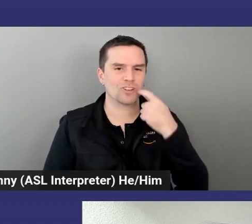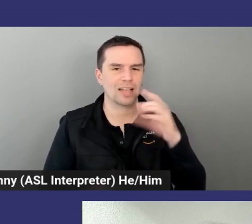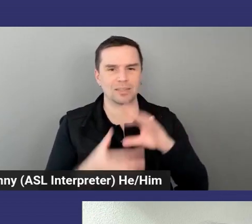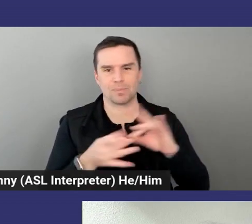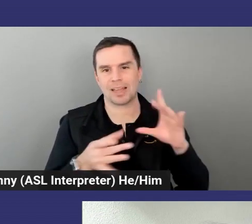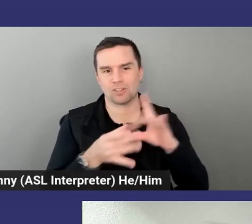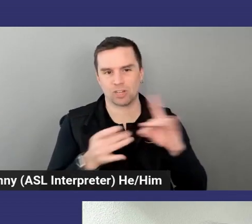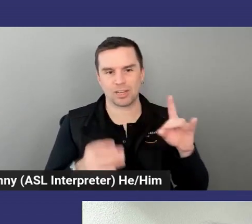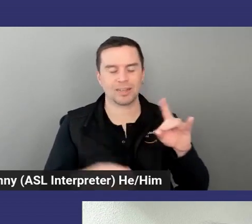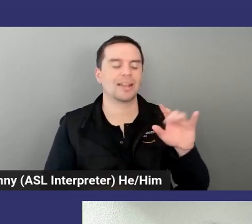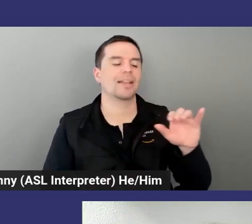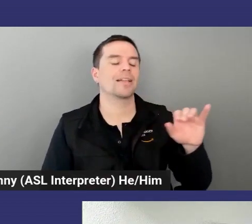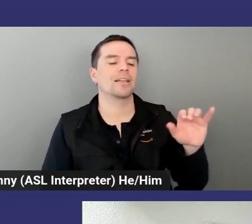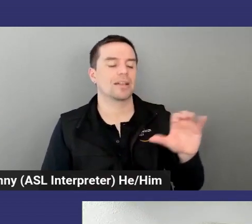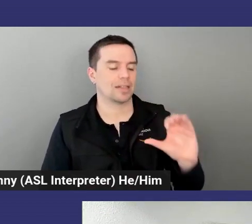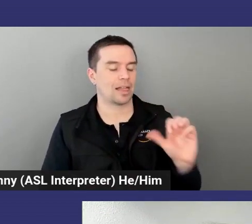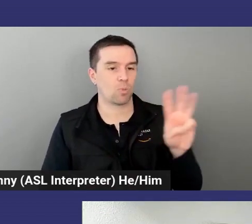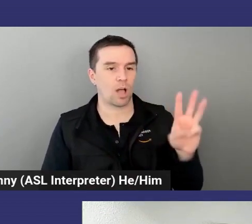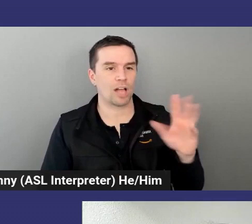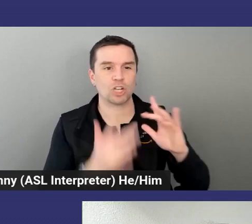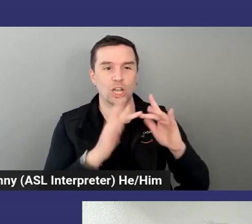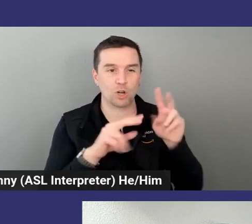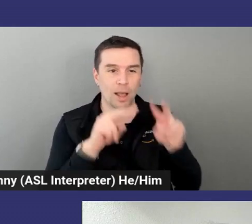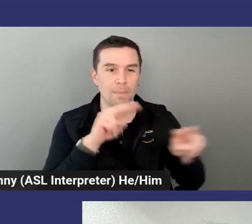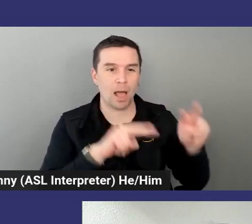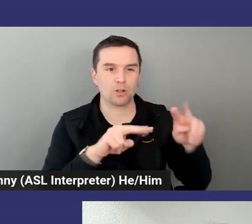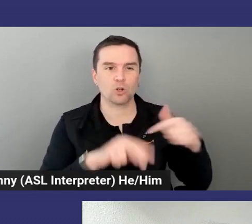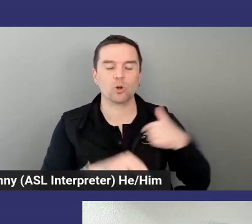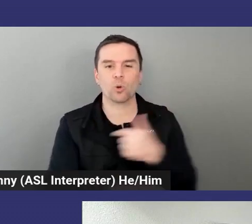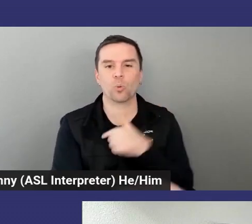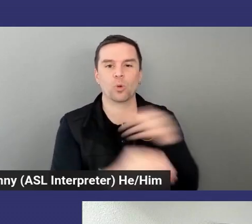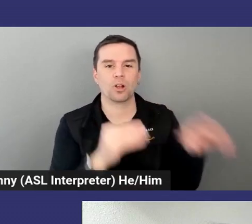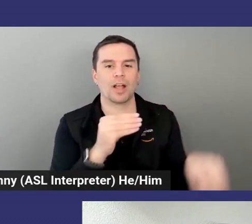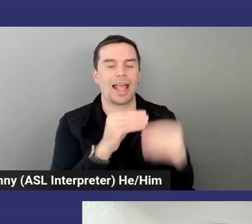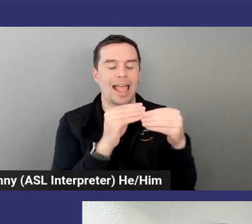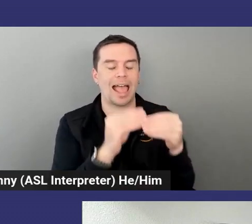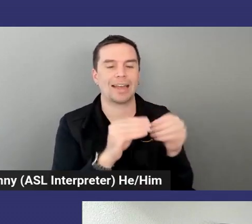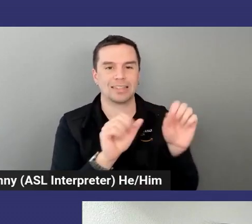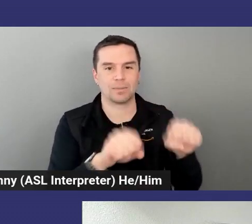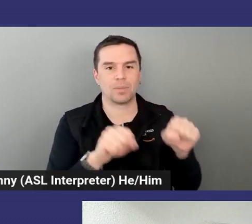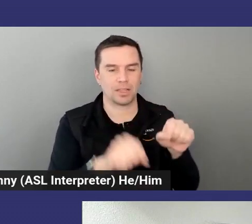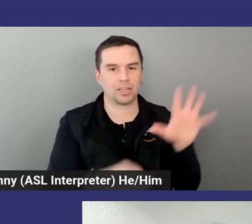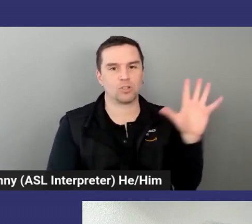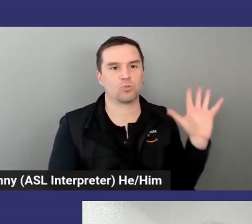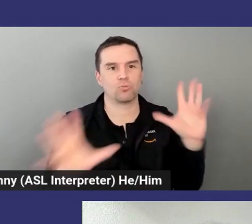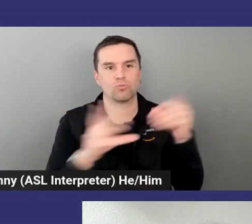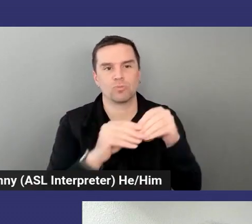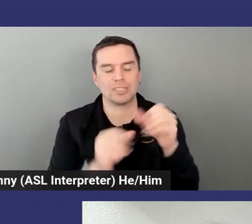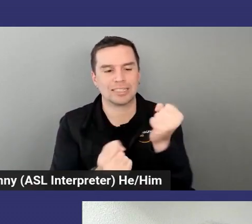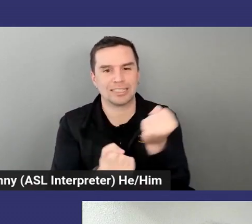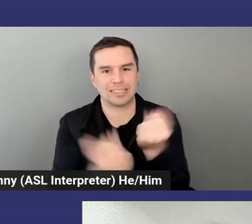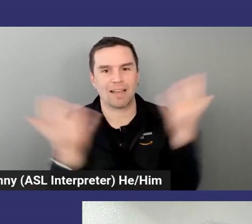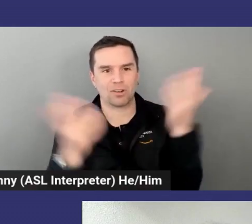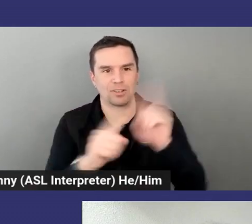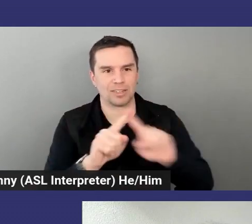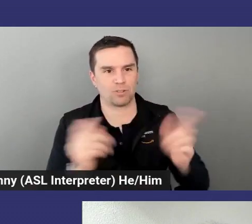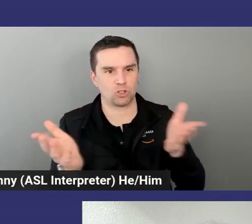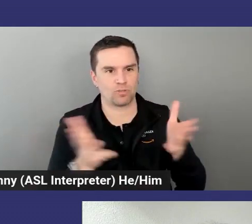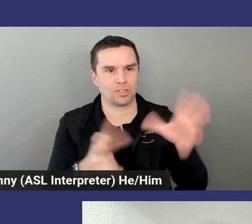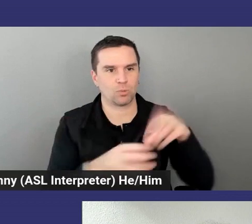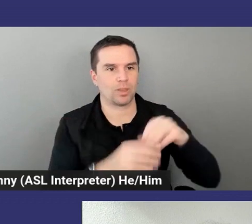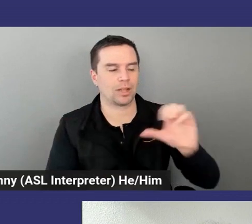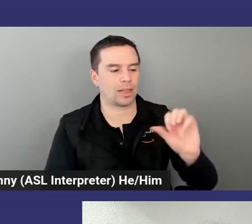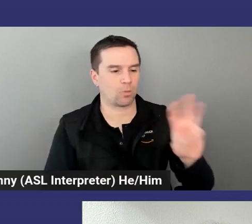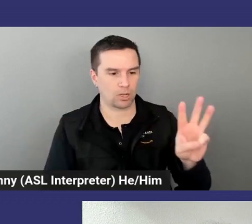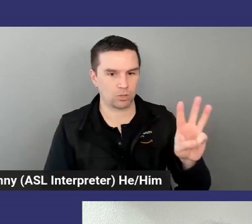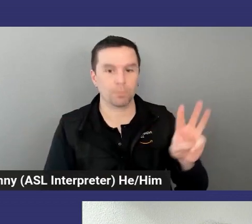We're adding this capability to the suite of capabilities within CloudWatch. It's interesting to keep in